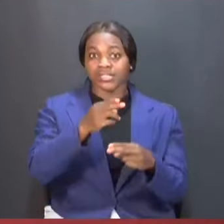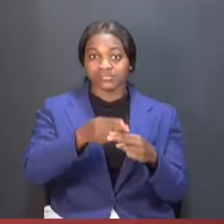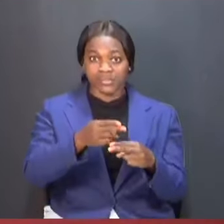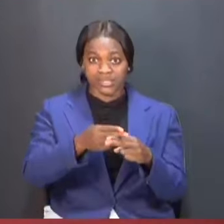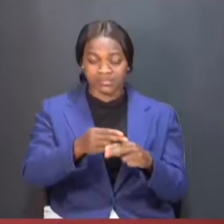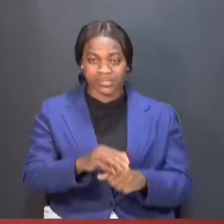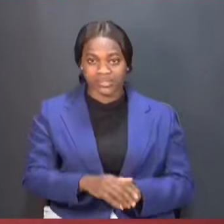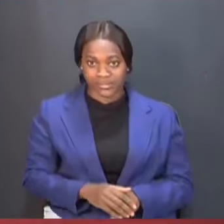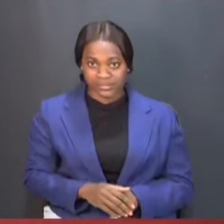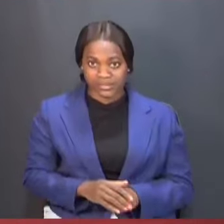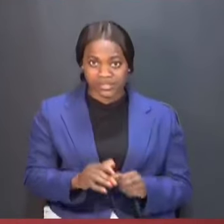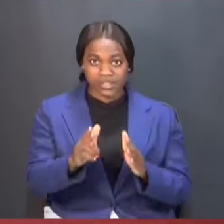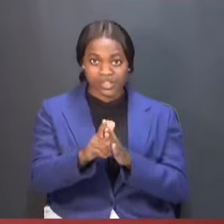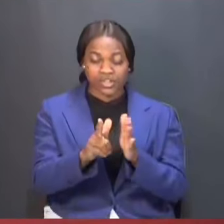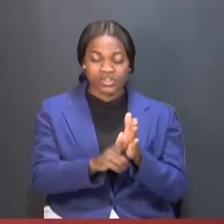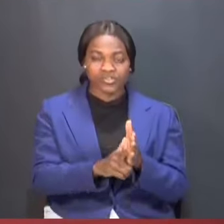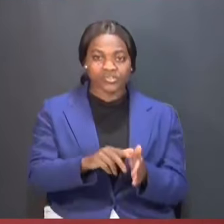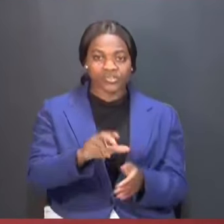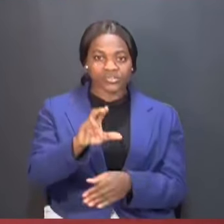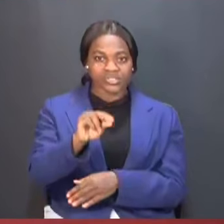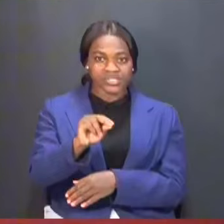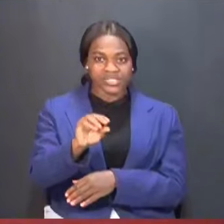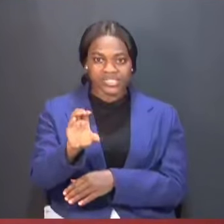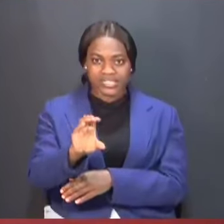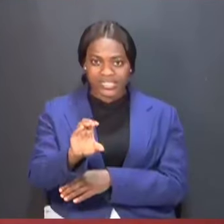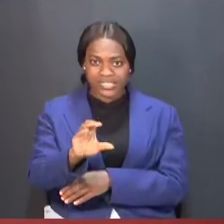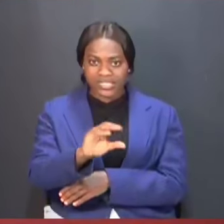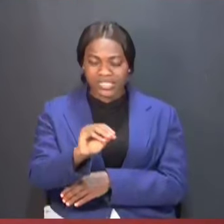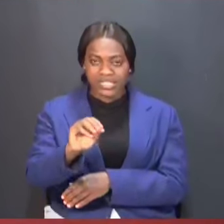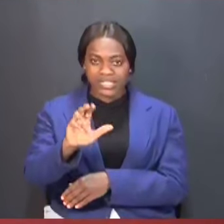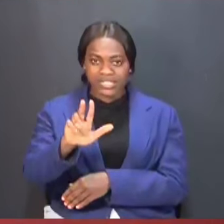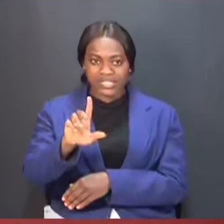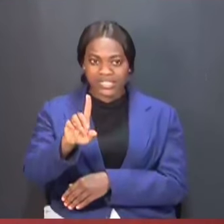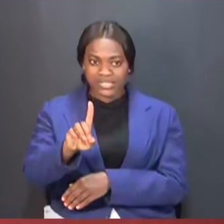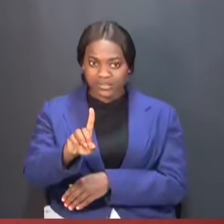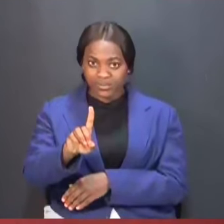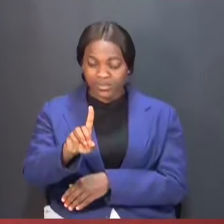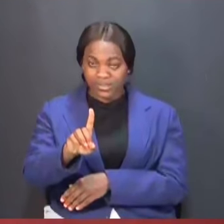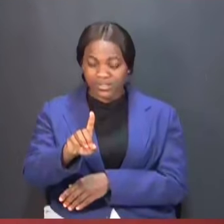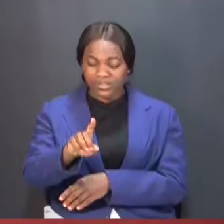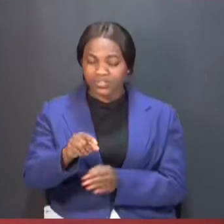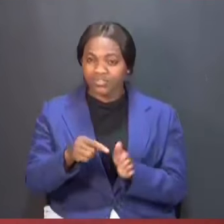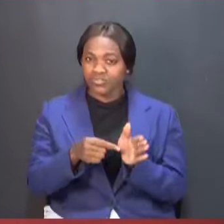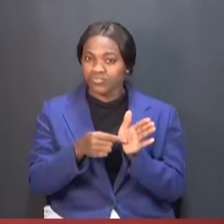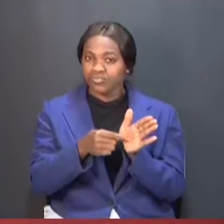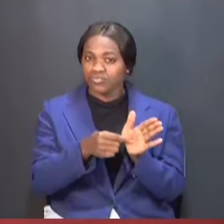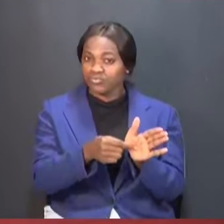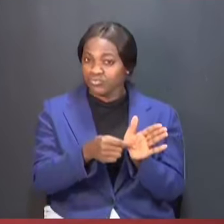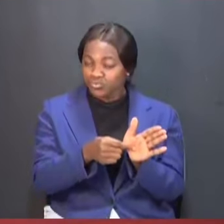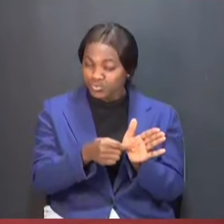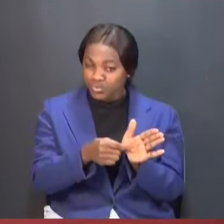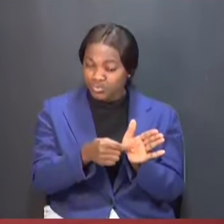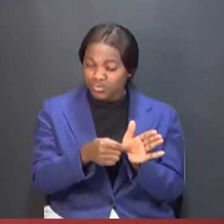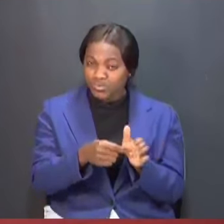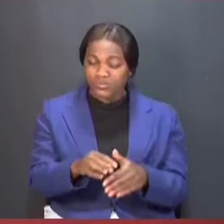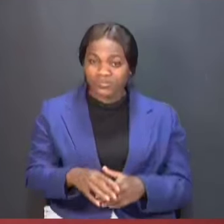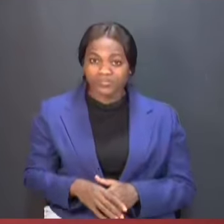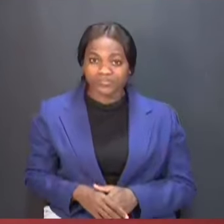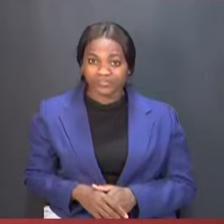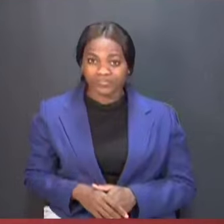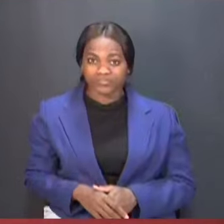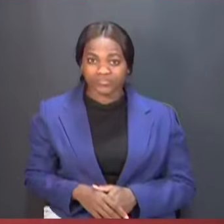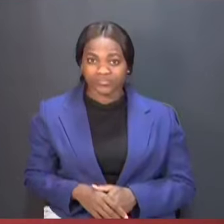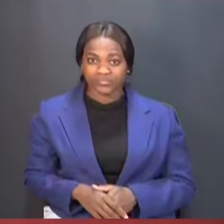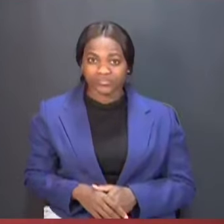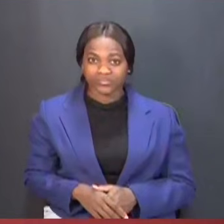Orders 30C and 31A prove directly or indirectly brings